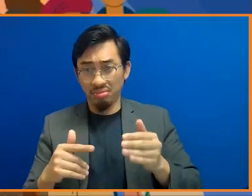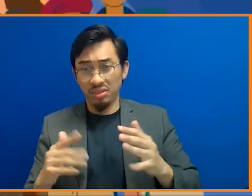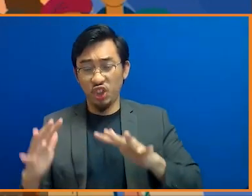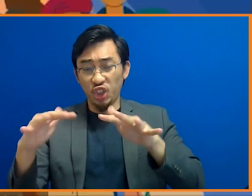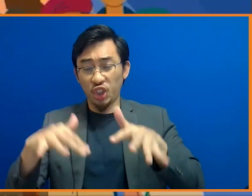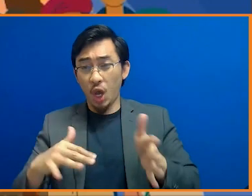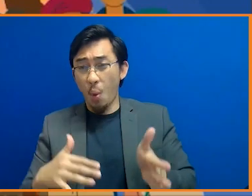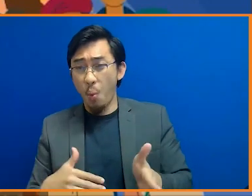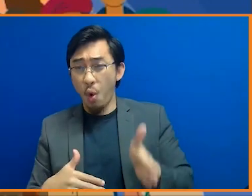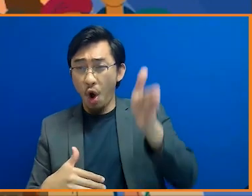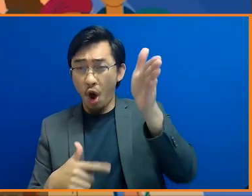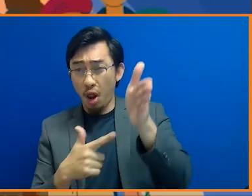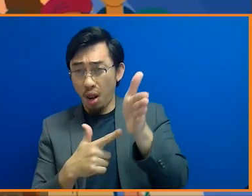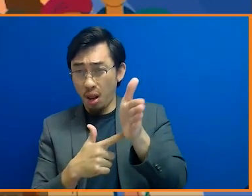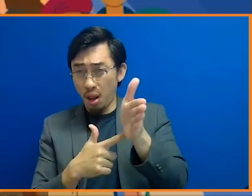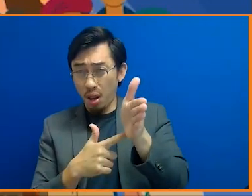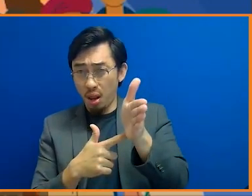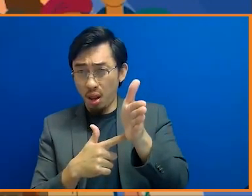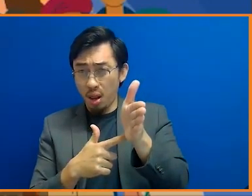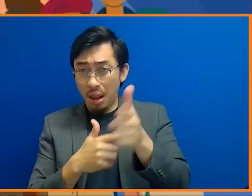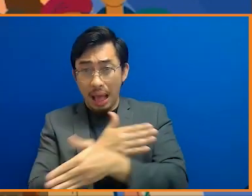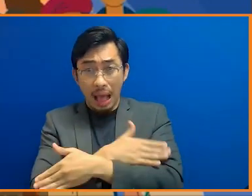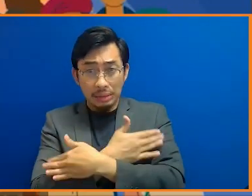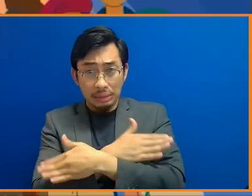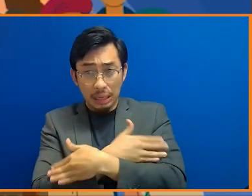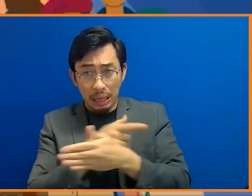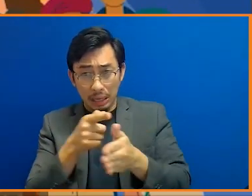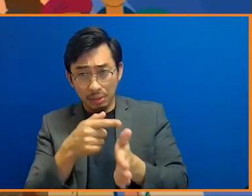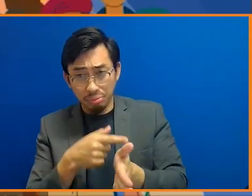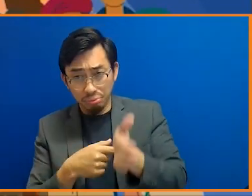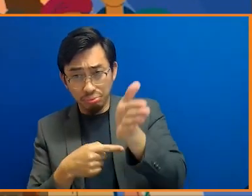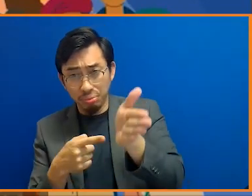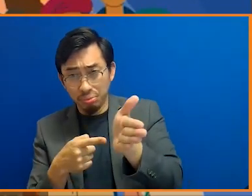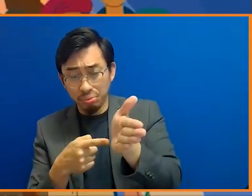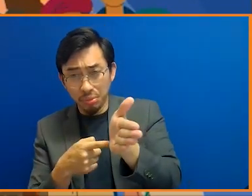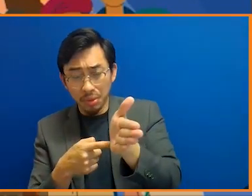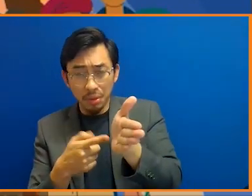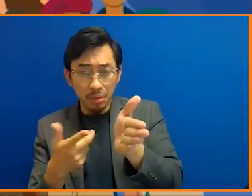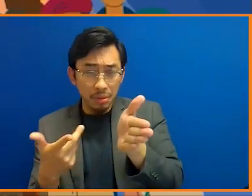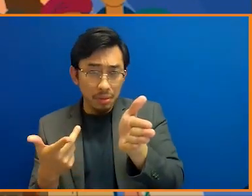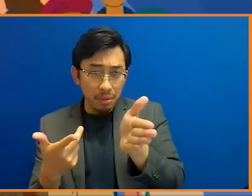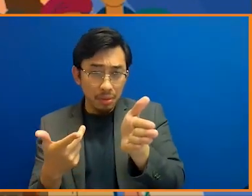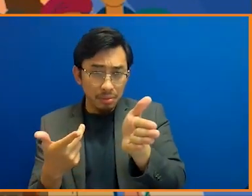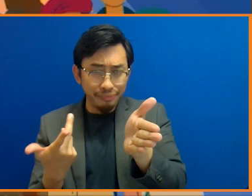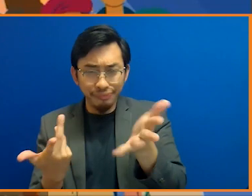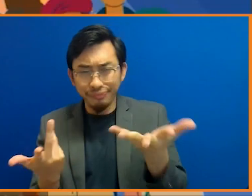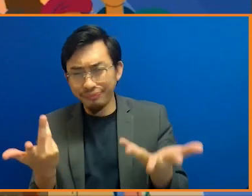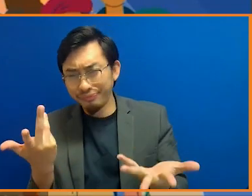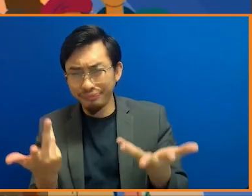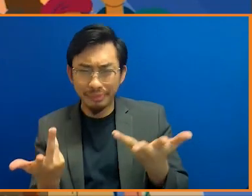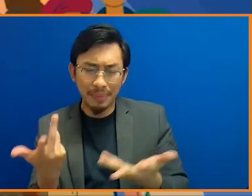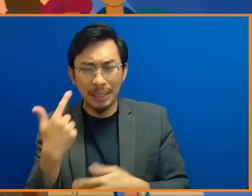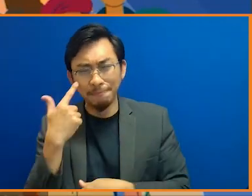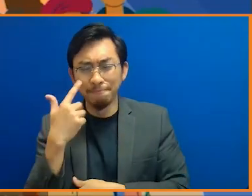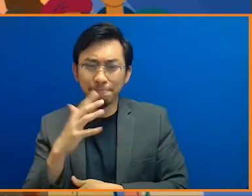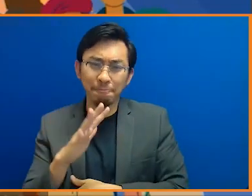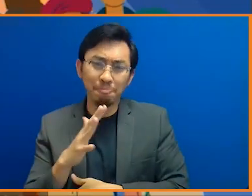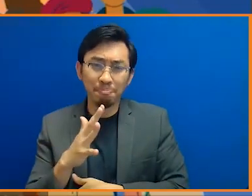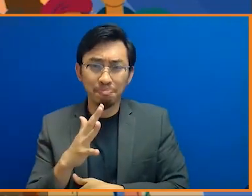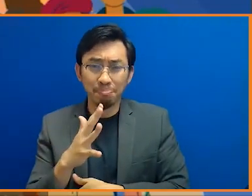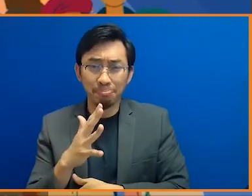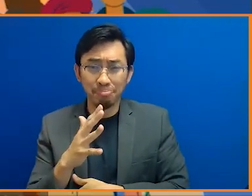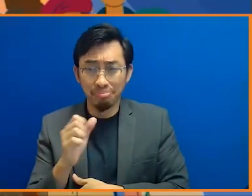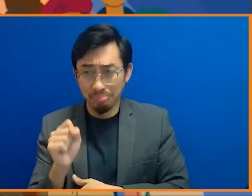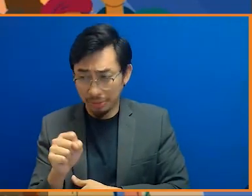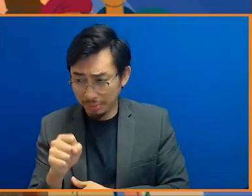a giant seawall to surround Banda Aceh city for that purpose. I guess most of us